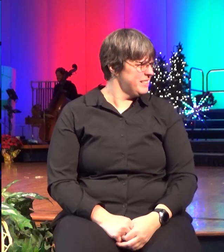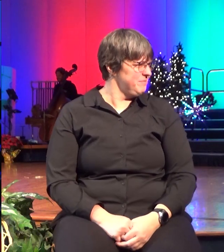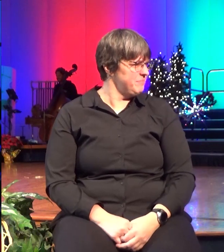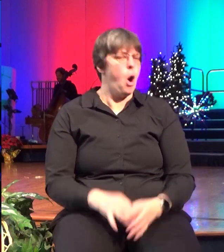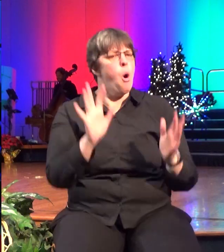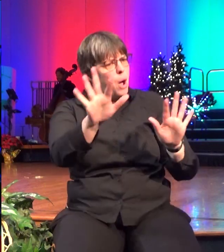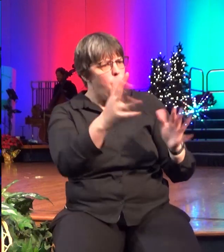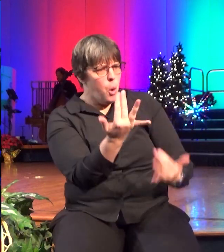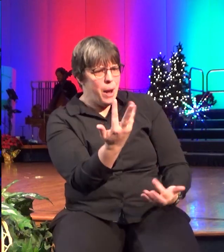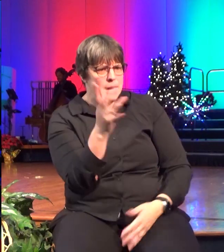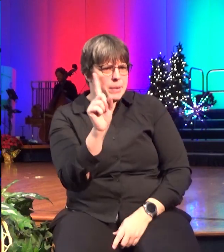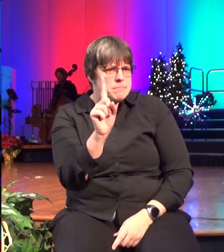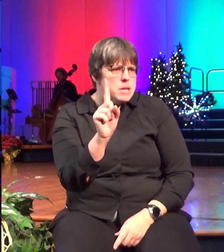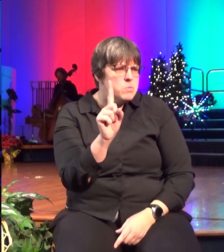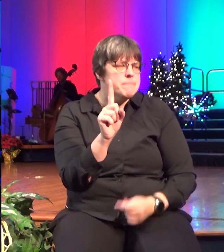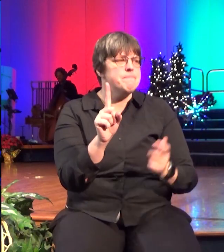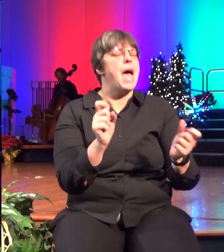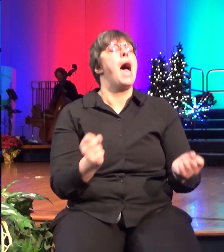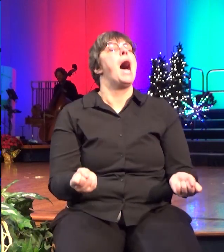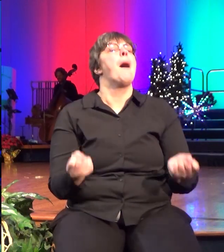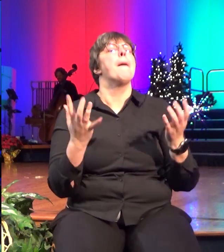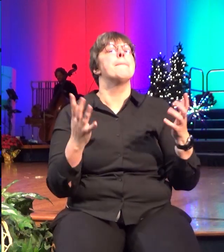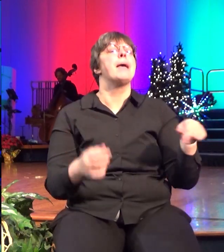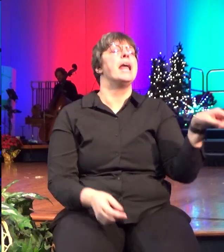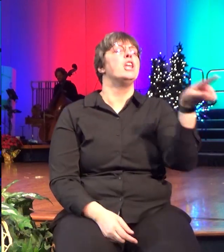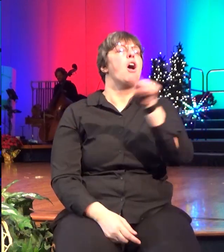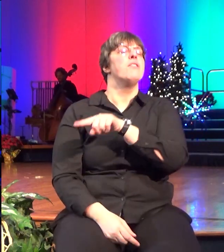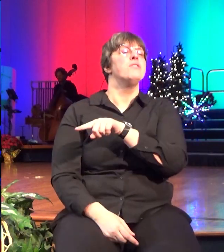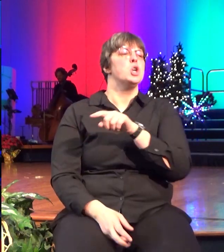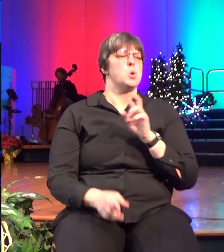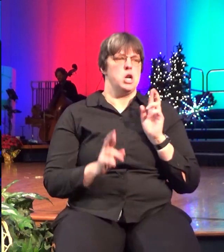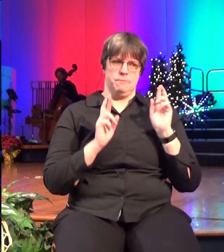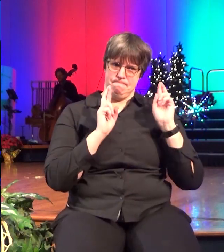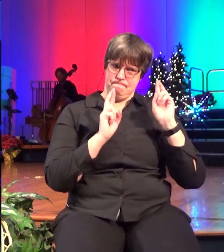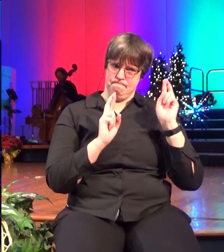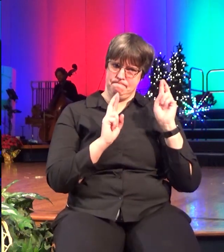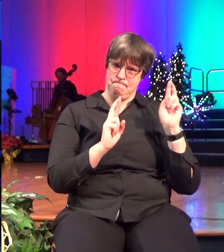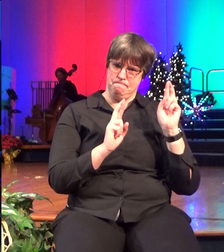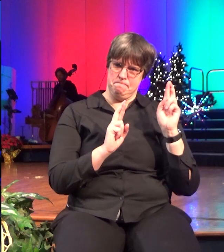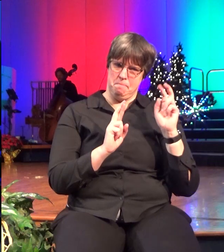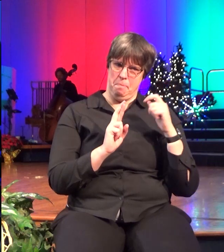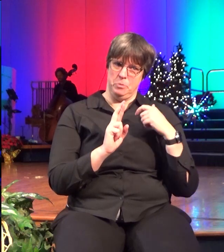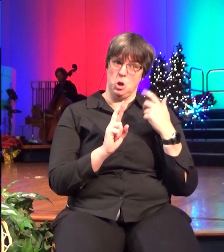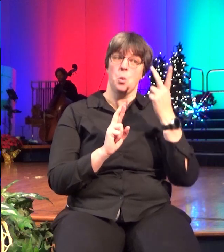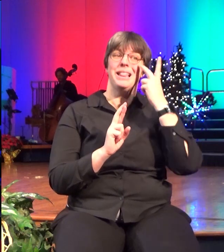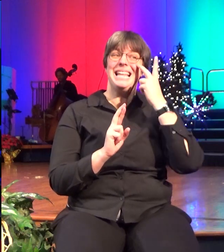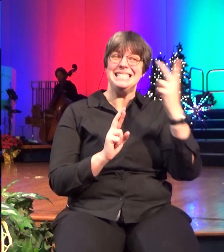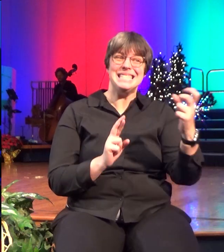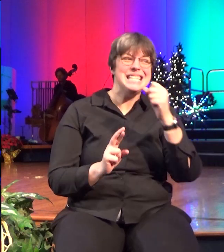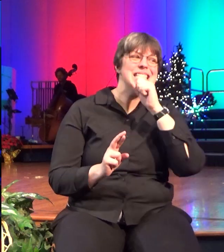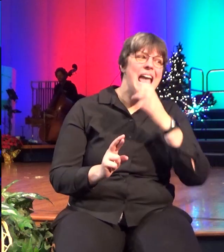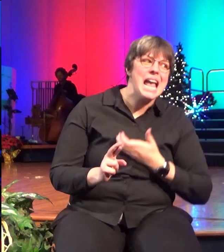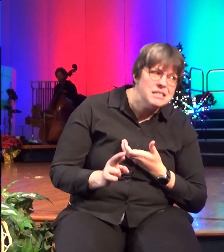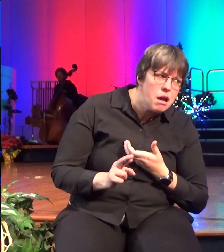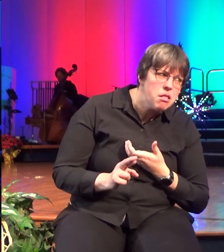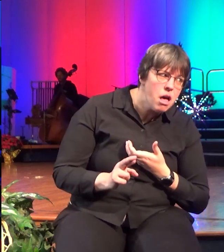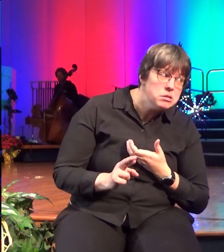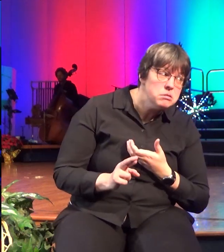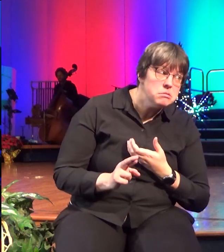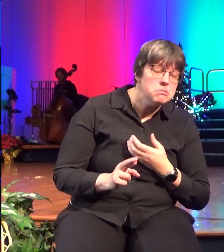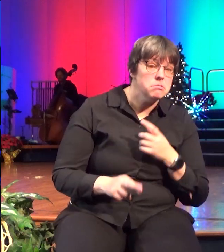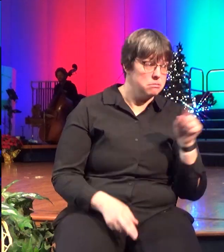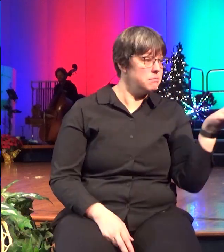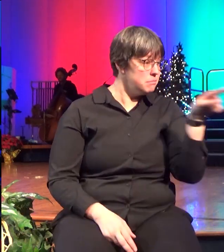Wait a minute. How many of you here are hoping that maybe you'll get to go see Santa Claus?